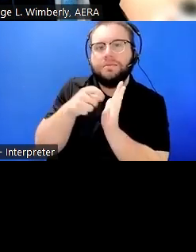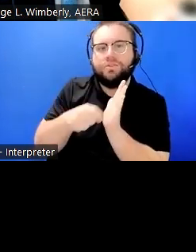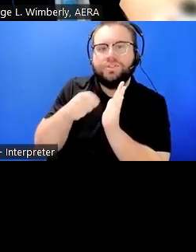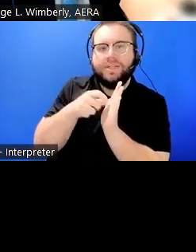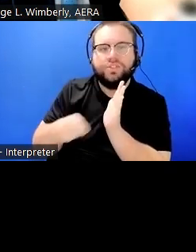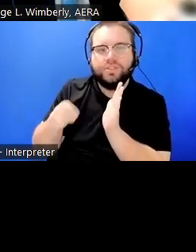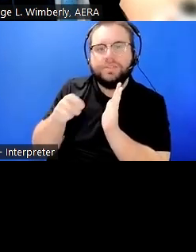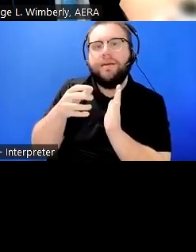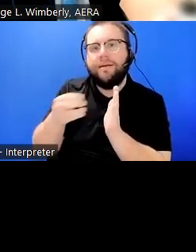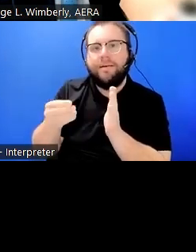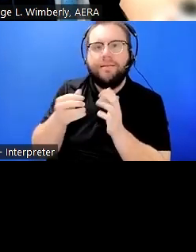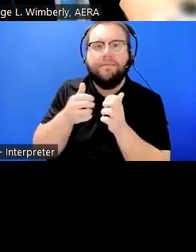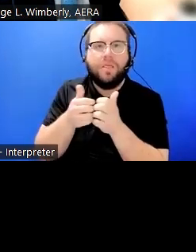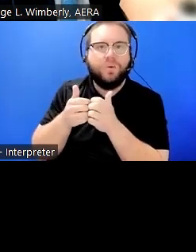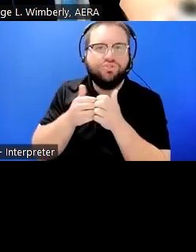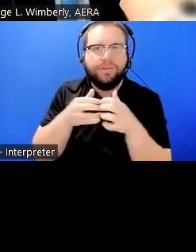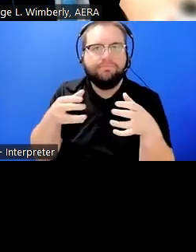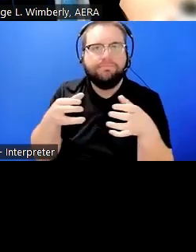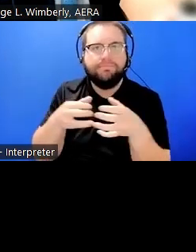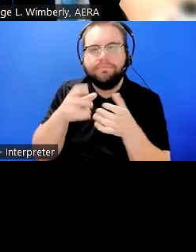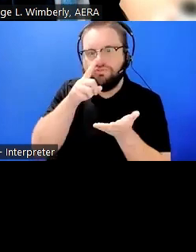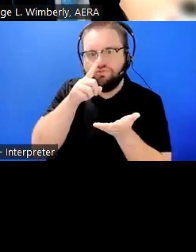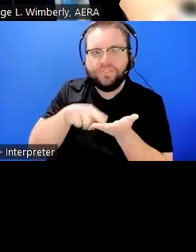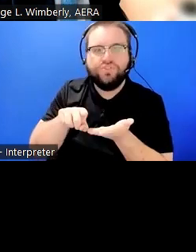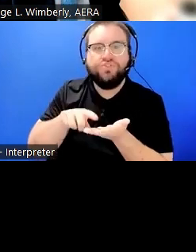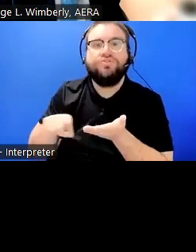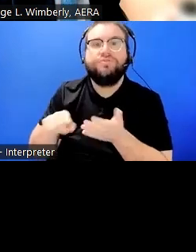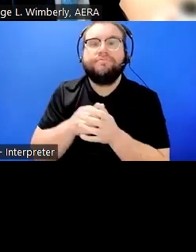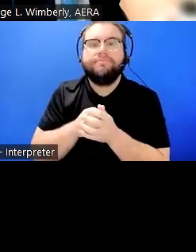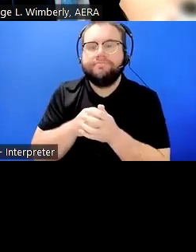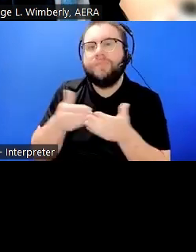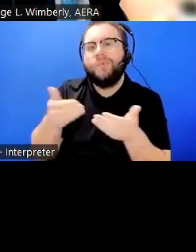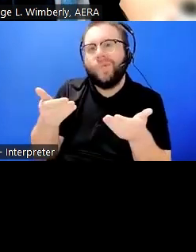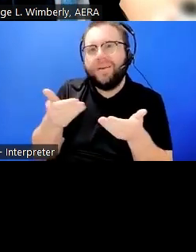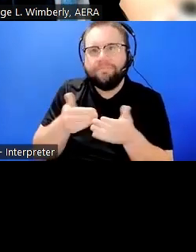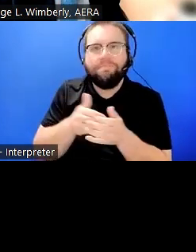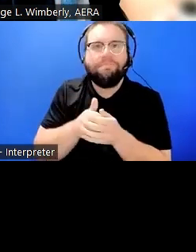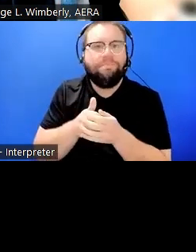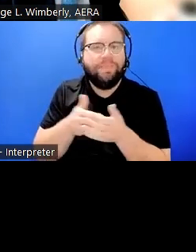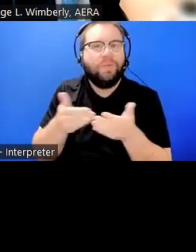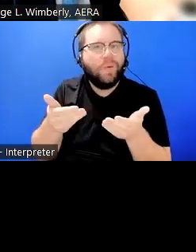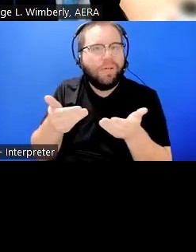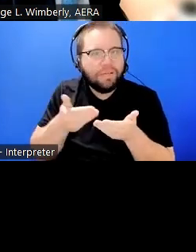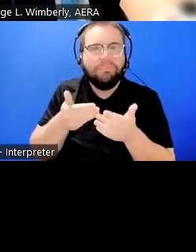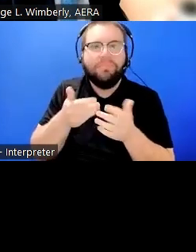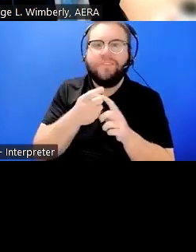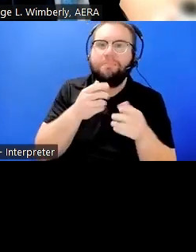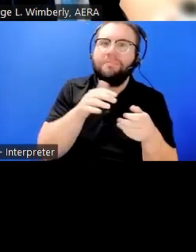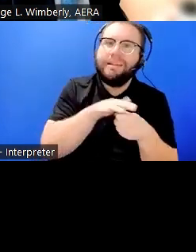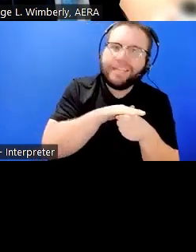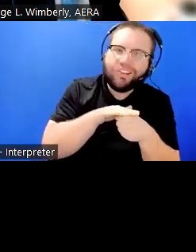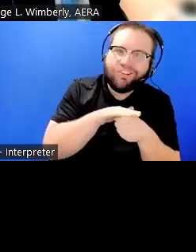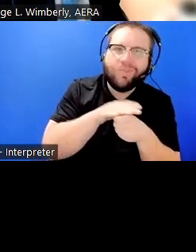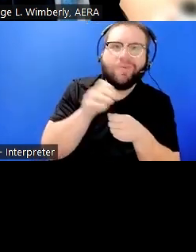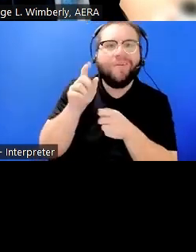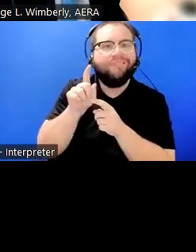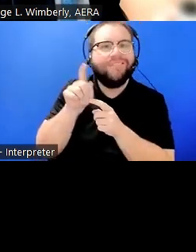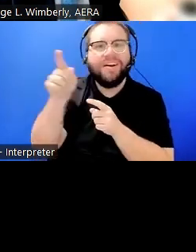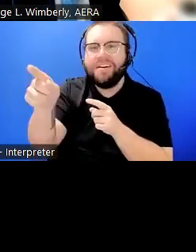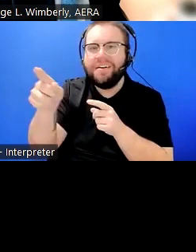Welcome, welcome, welcome. Glad that you are able to join us today from near and far. We